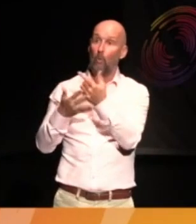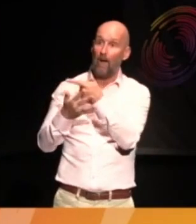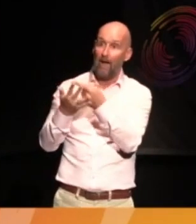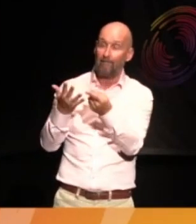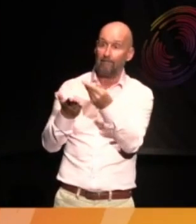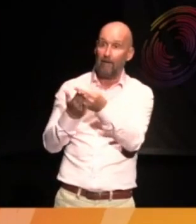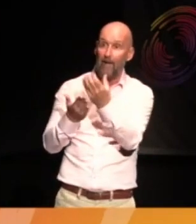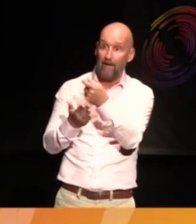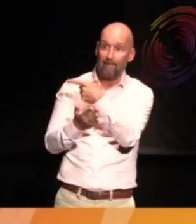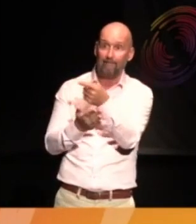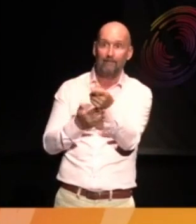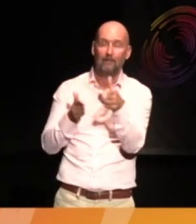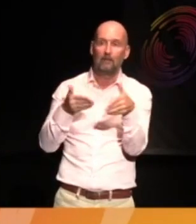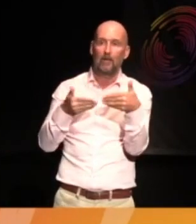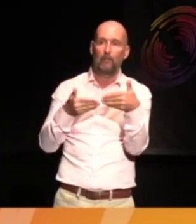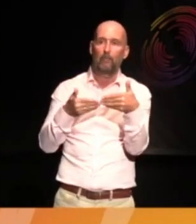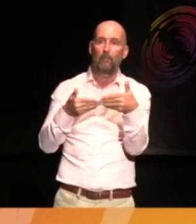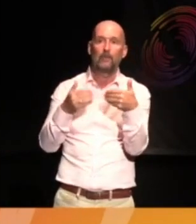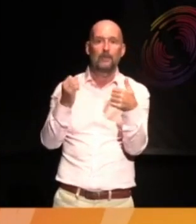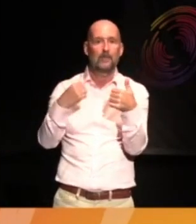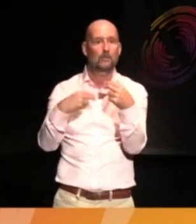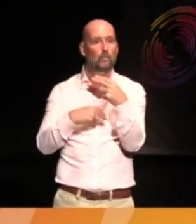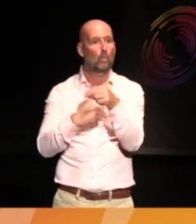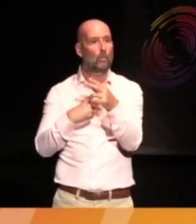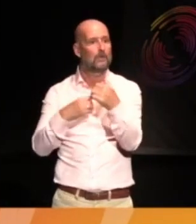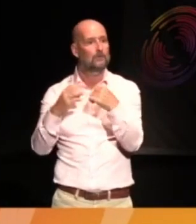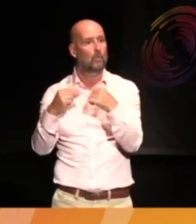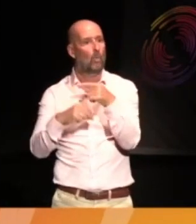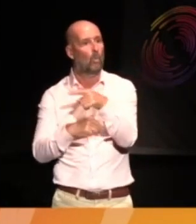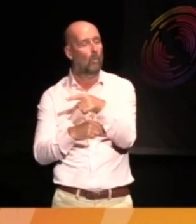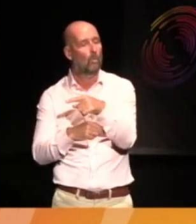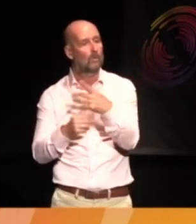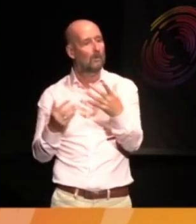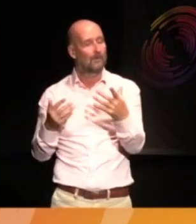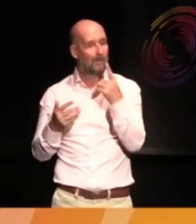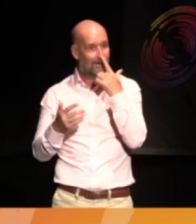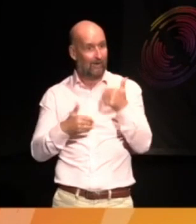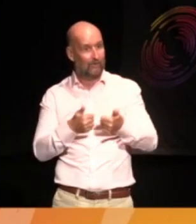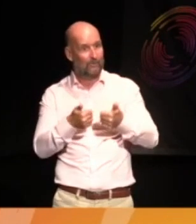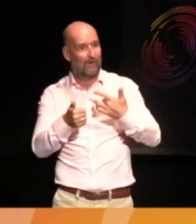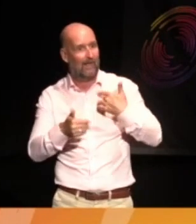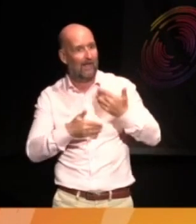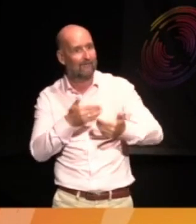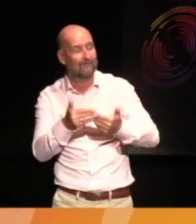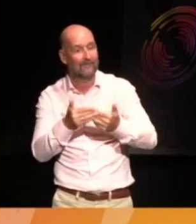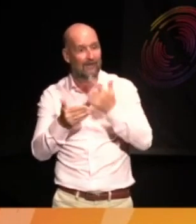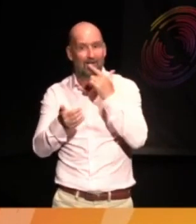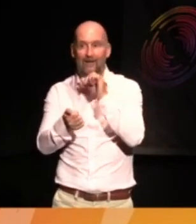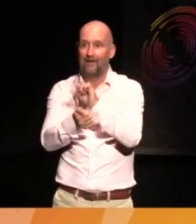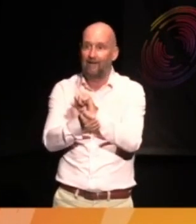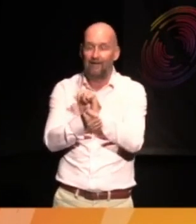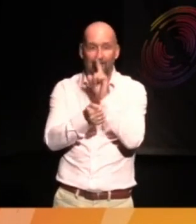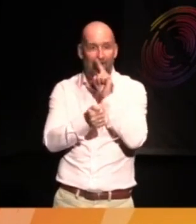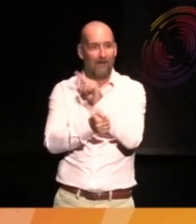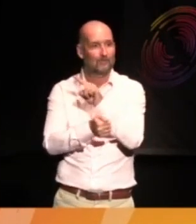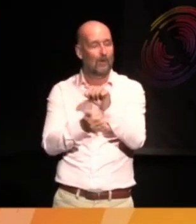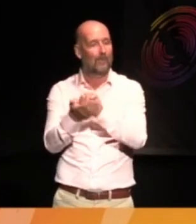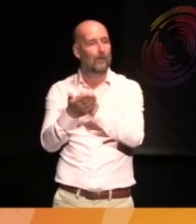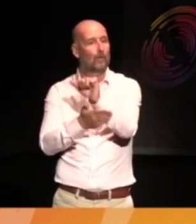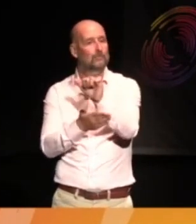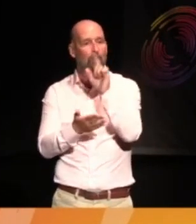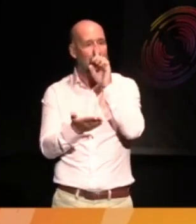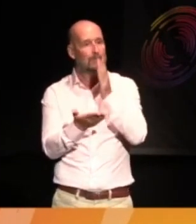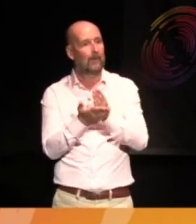to enable you to live a decent life. And you can't get it because there's this big culture of